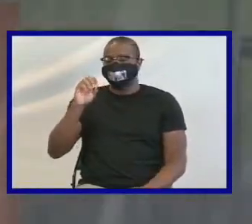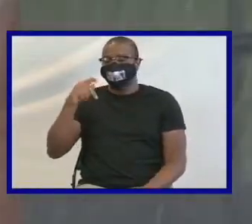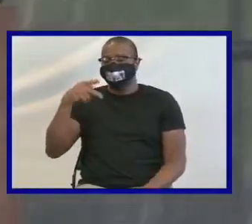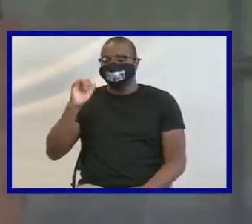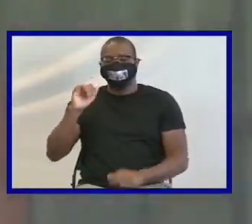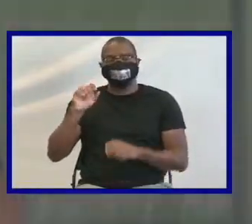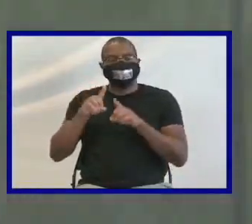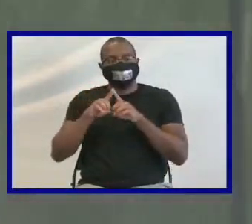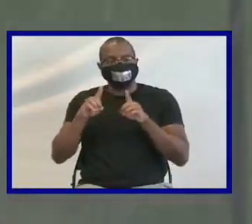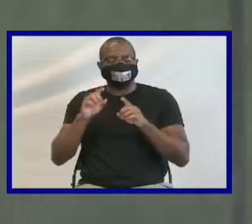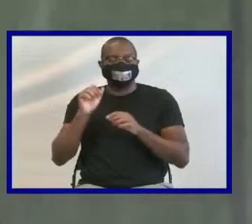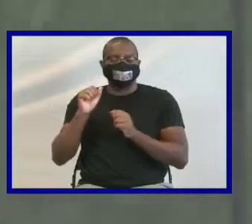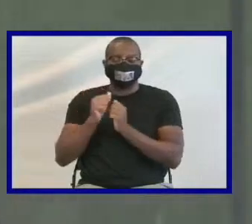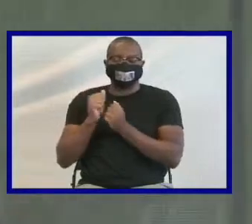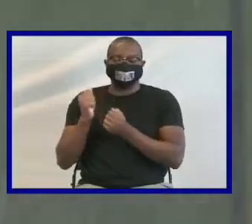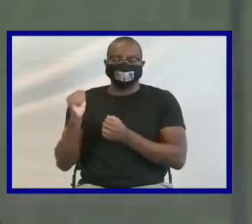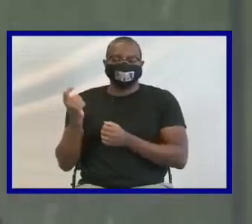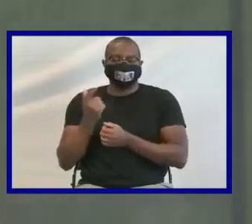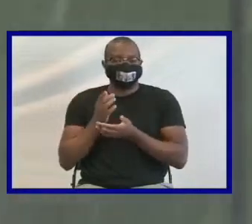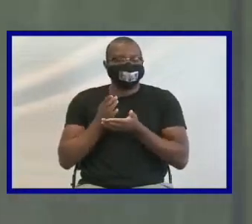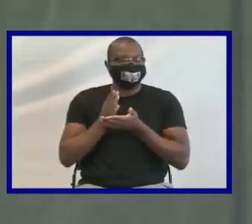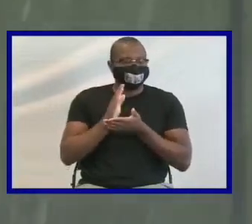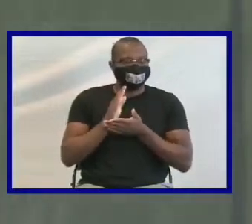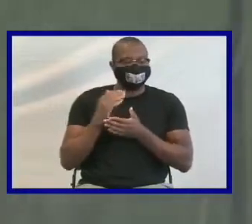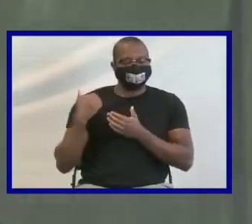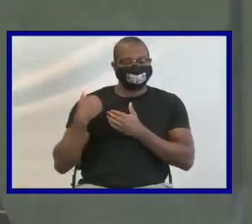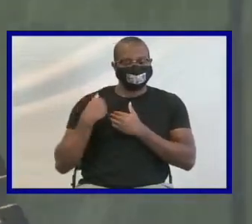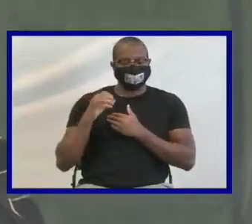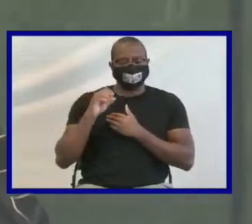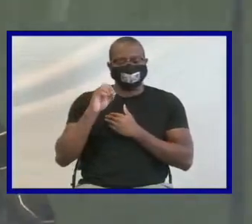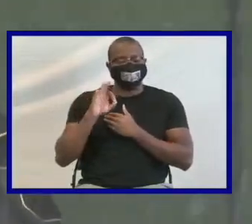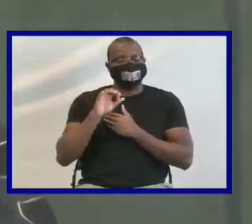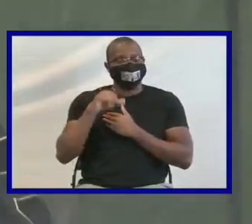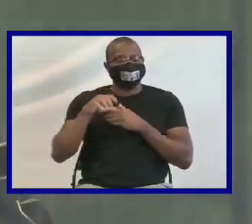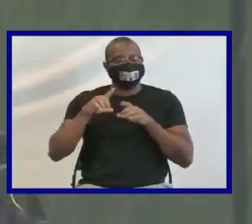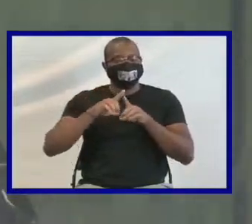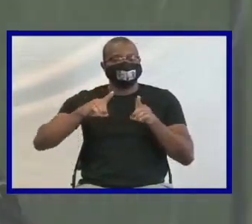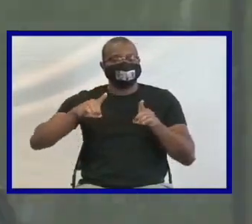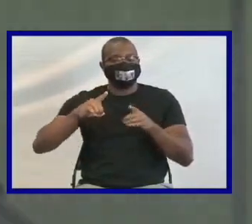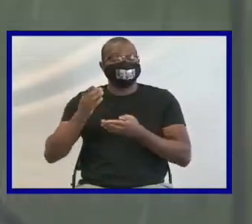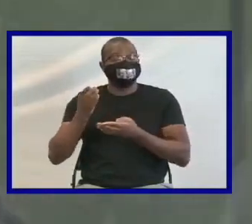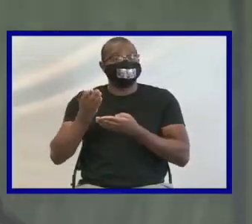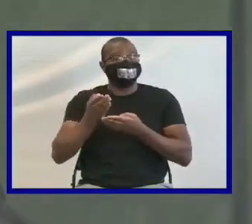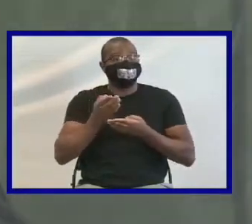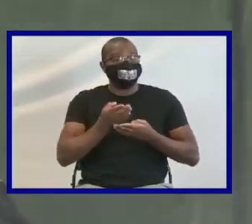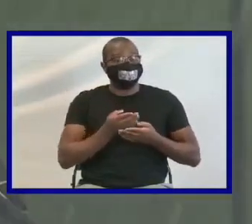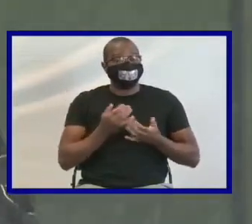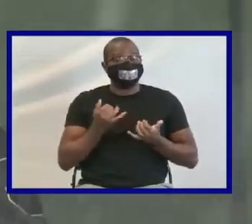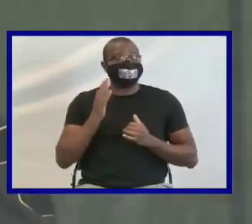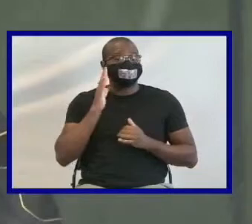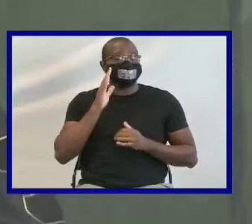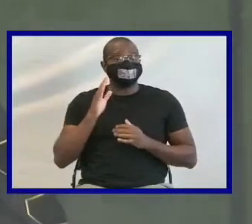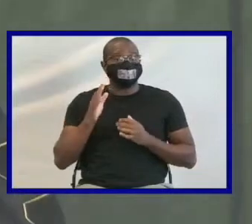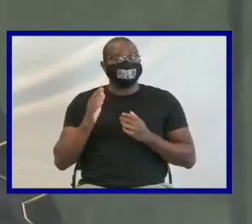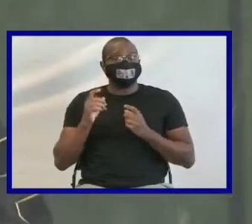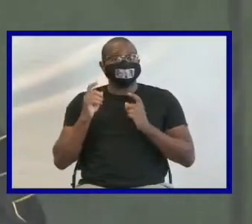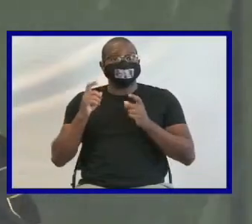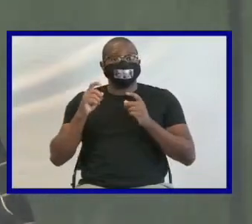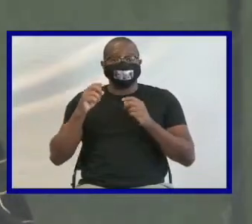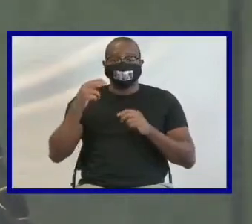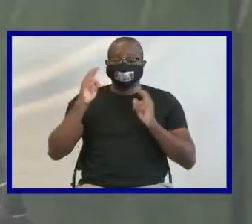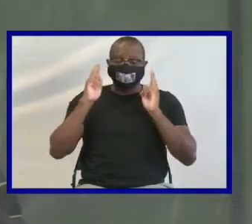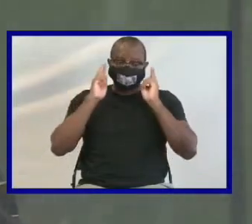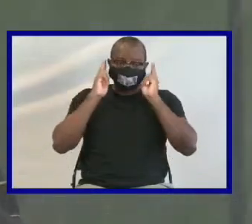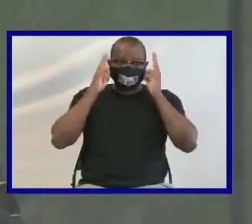and responsibilities of that degree. As evidence of this great achievement, you now be vested with the hood of